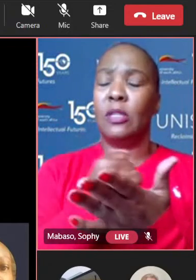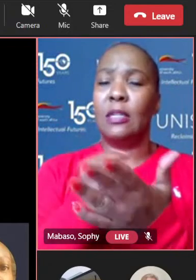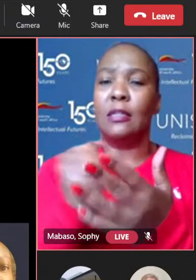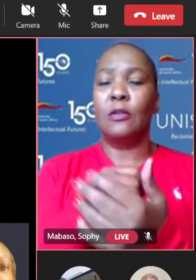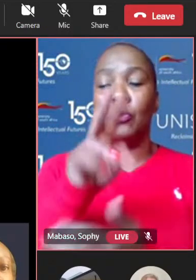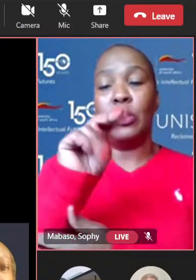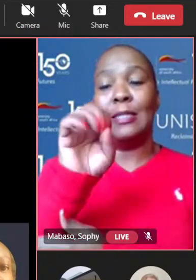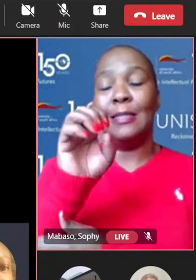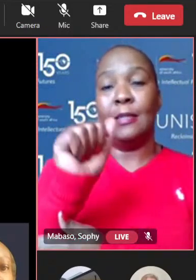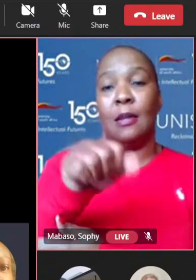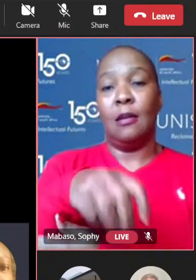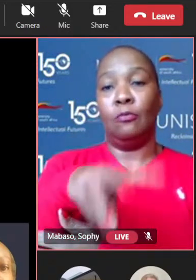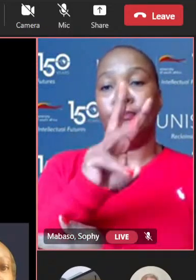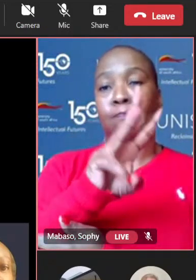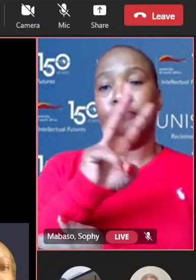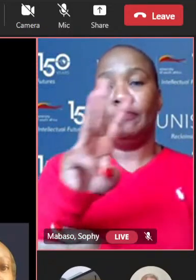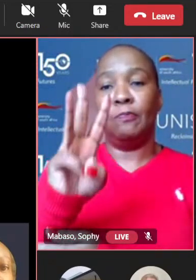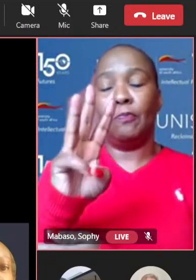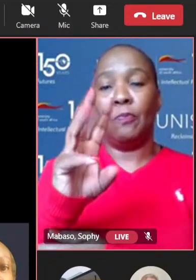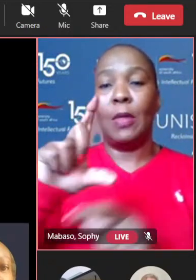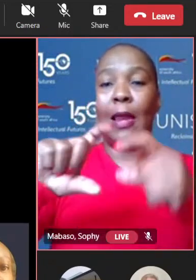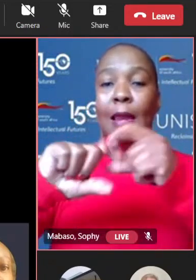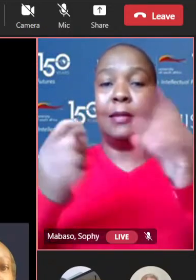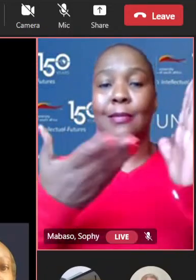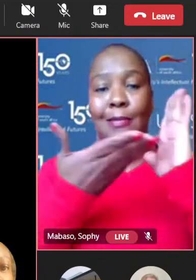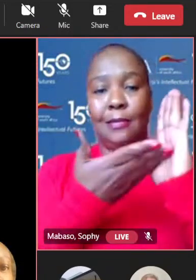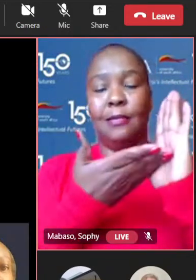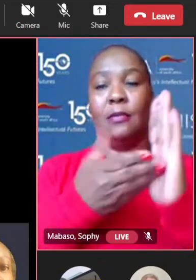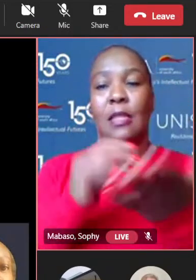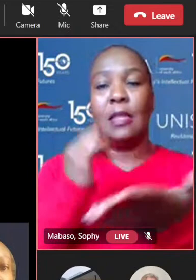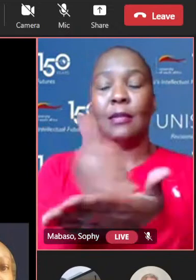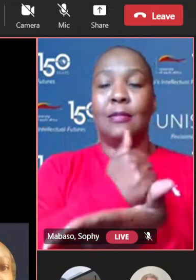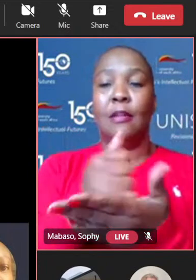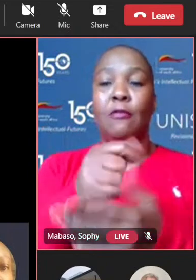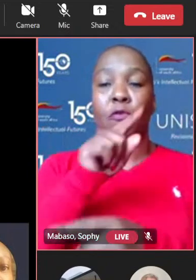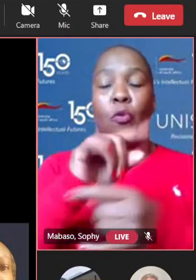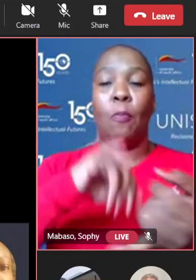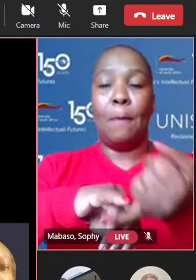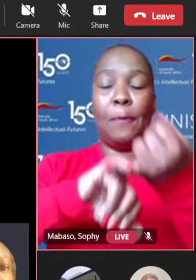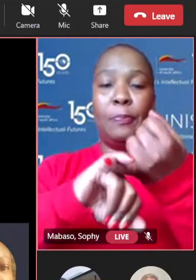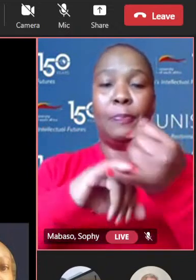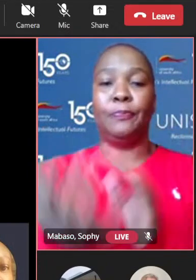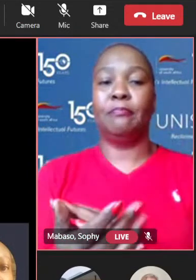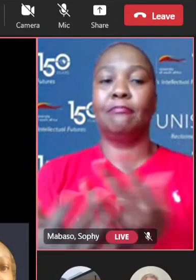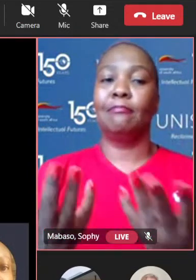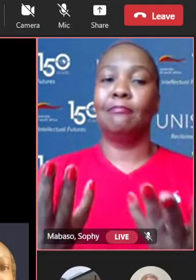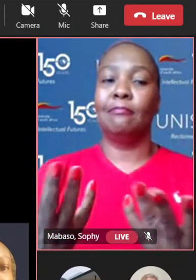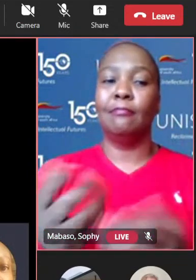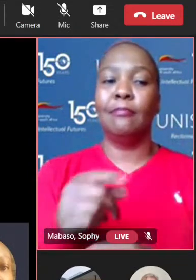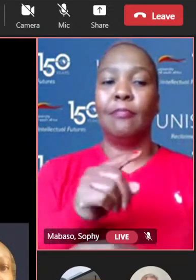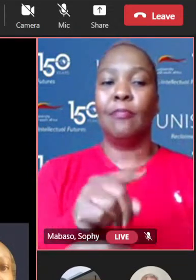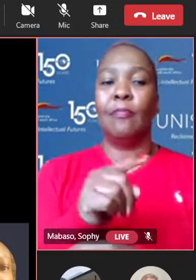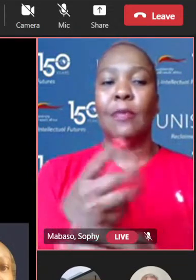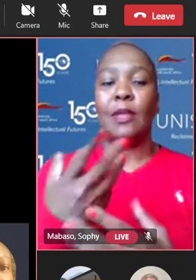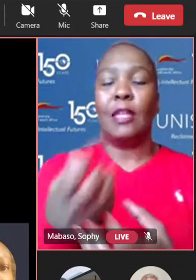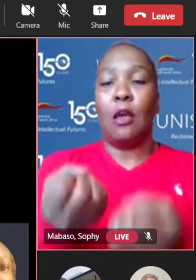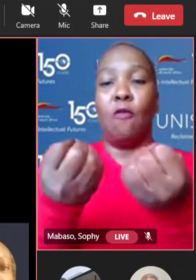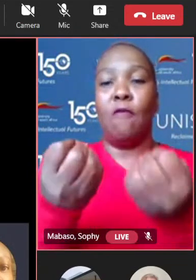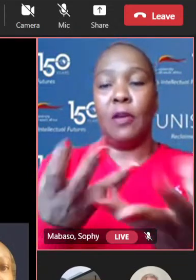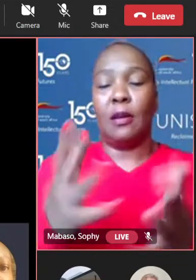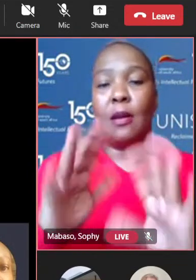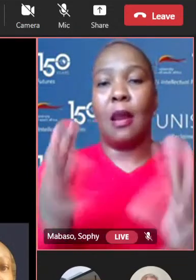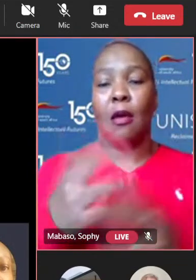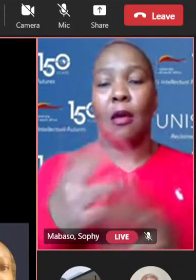website. Here is the link, and register for the modules. And these, they're offered through MS